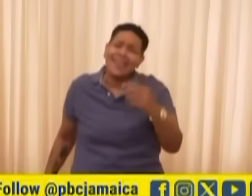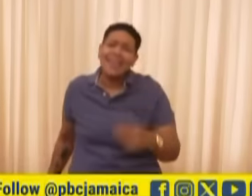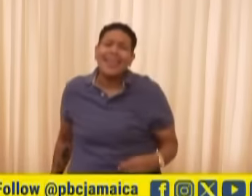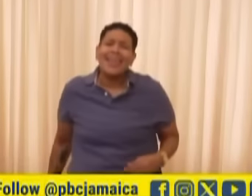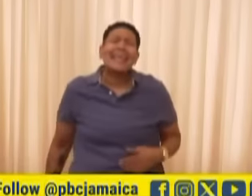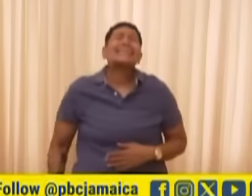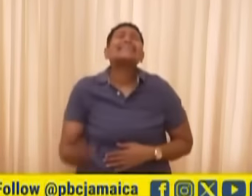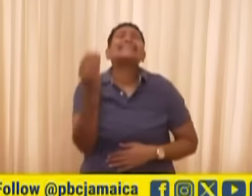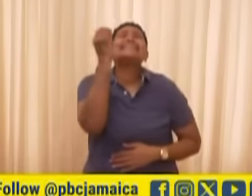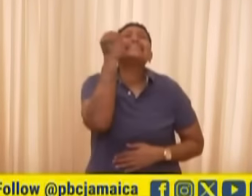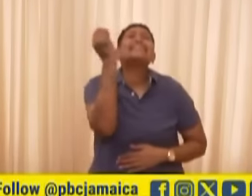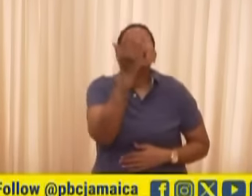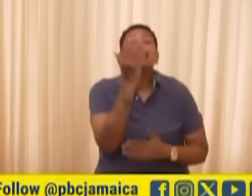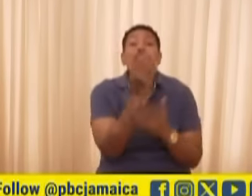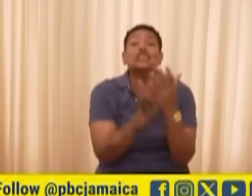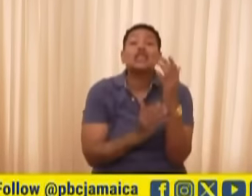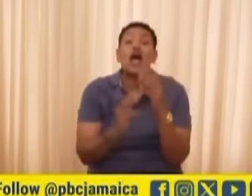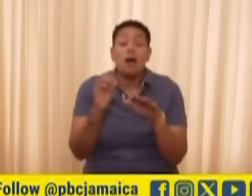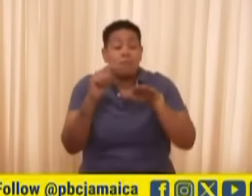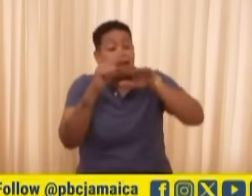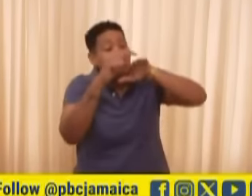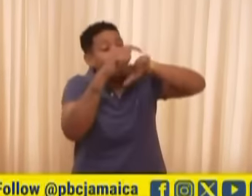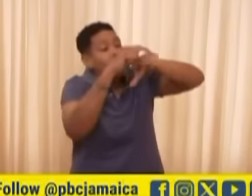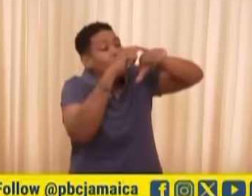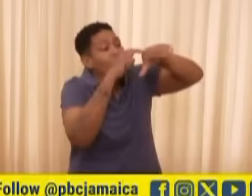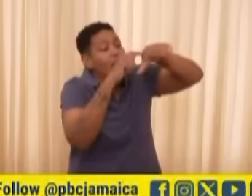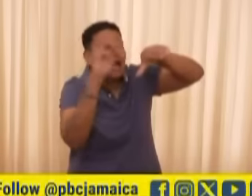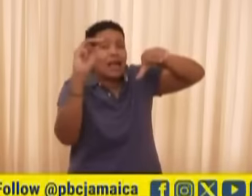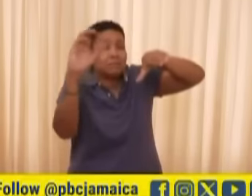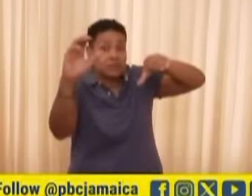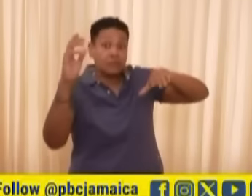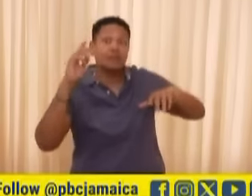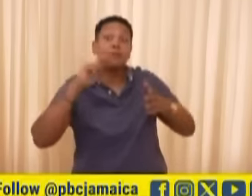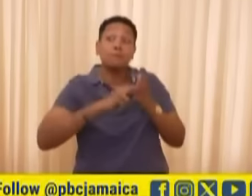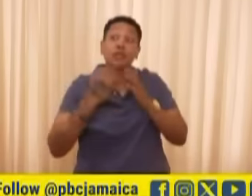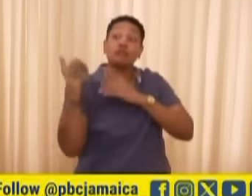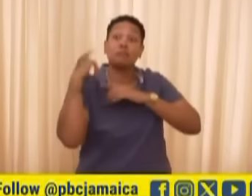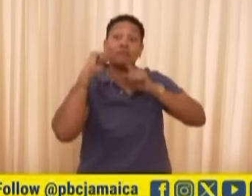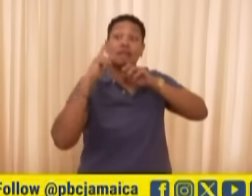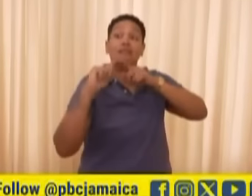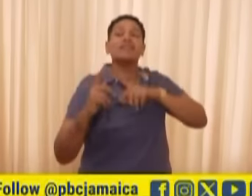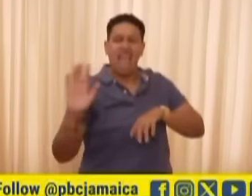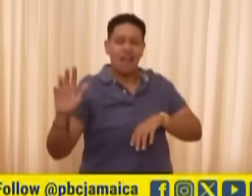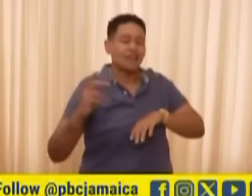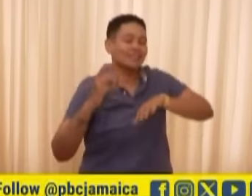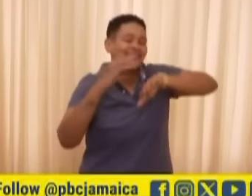it is said that some of the municipalities are not in a position